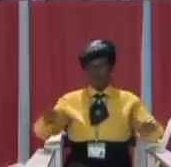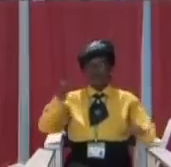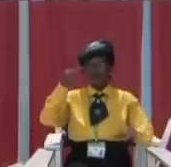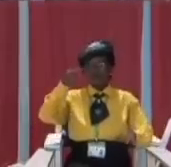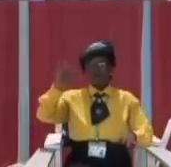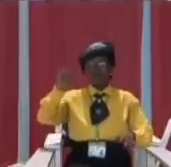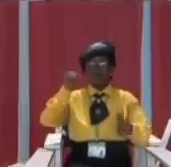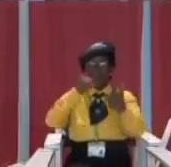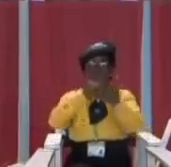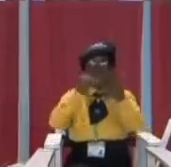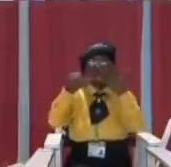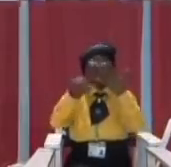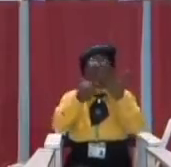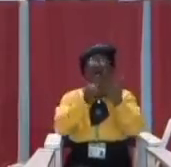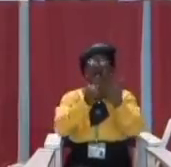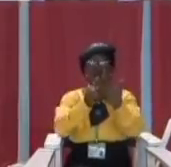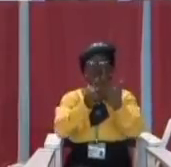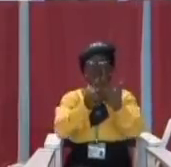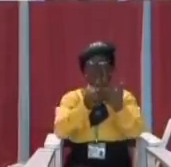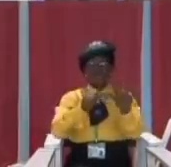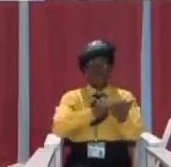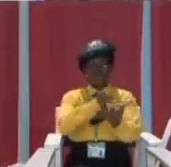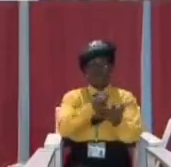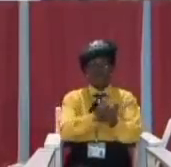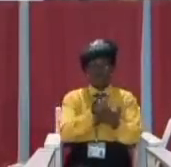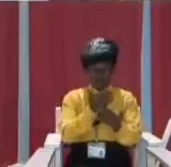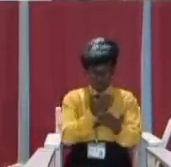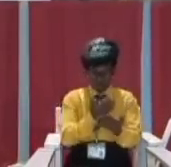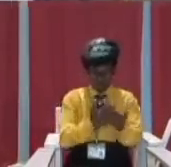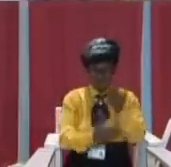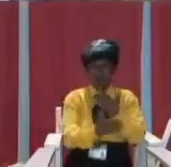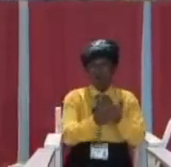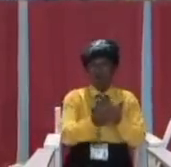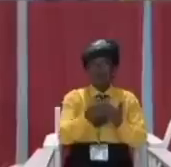Those of you who are born in the month of January, please stand.